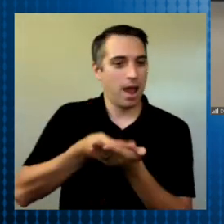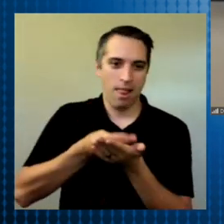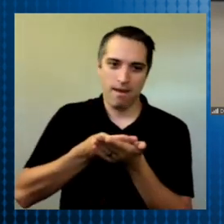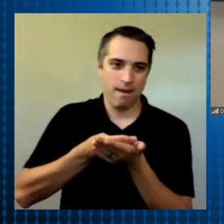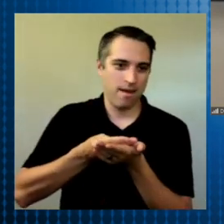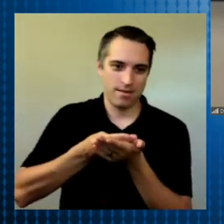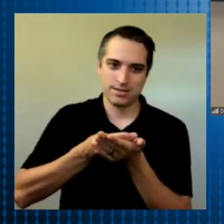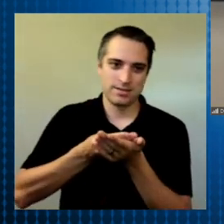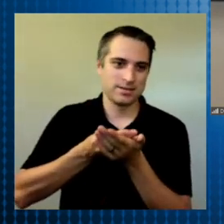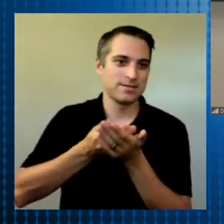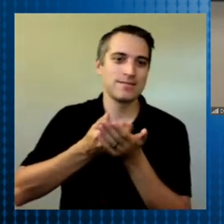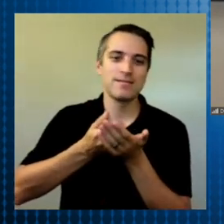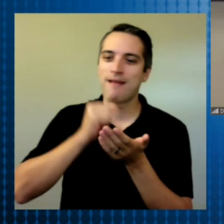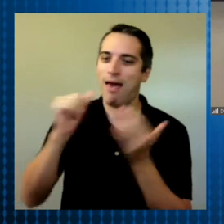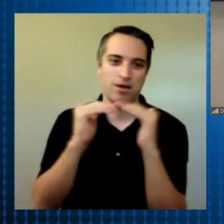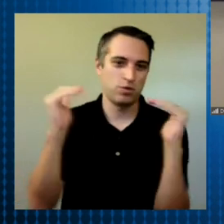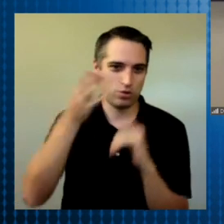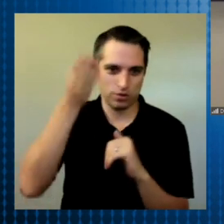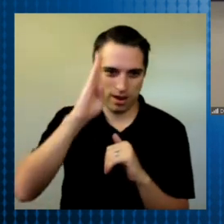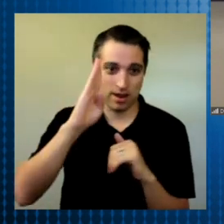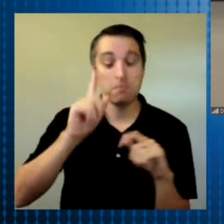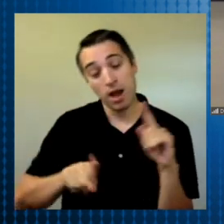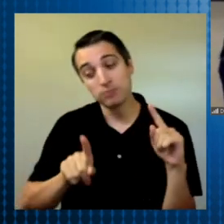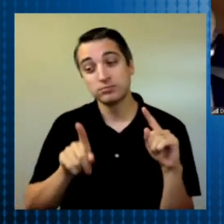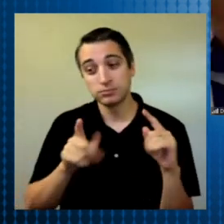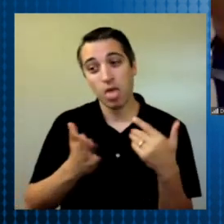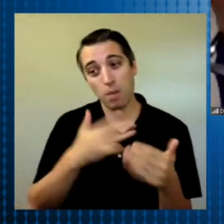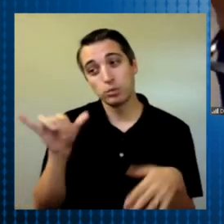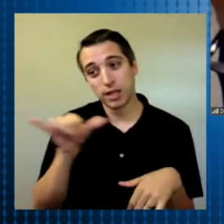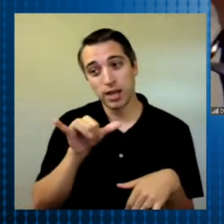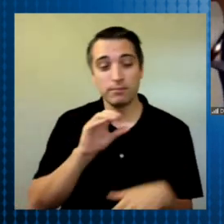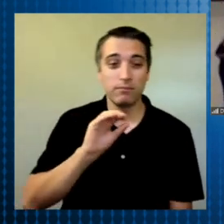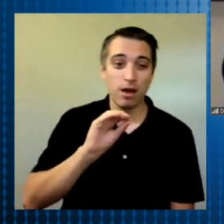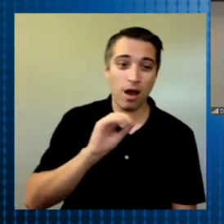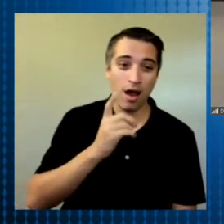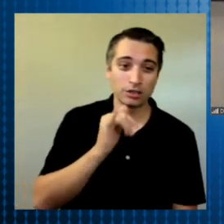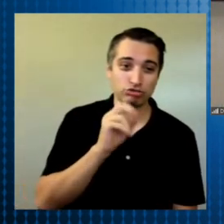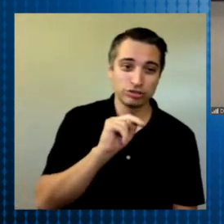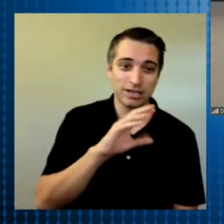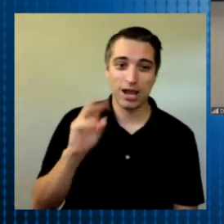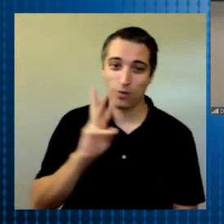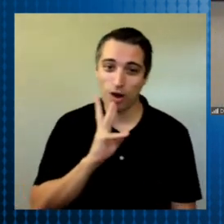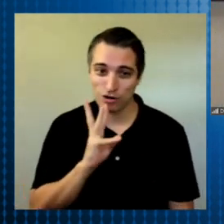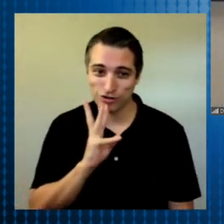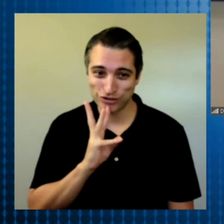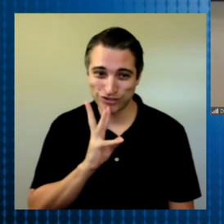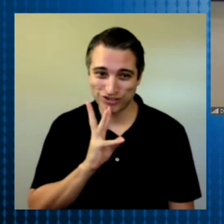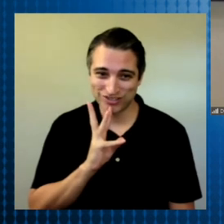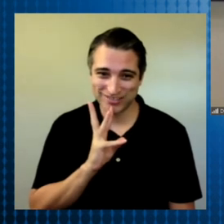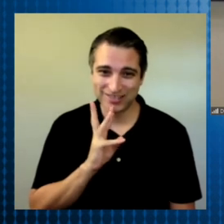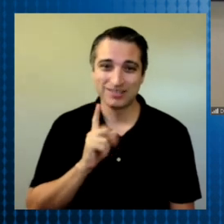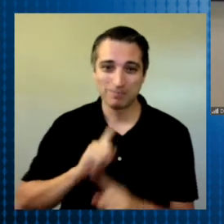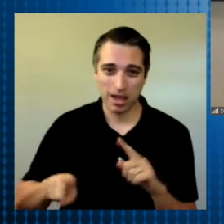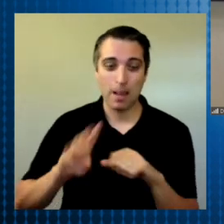to me, you know. But I would just strongly urge you to understand that the